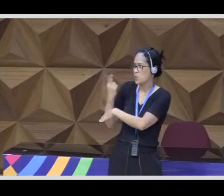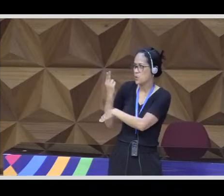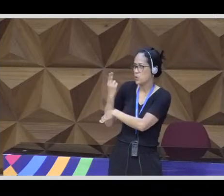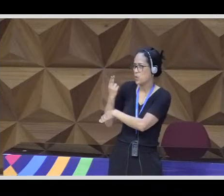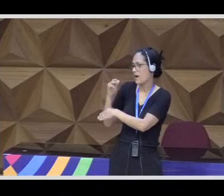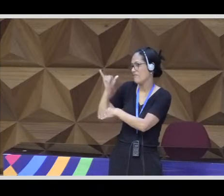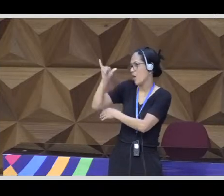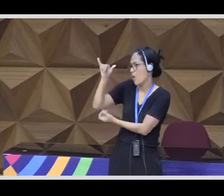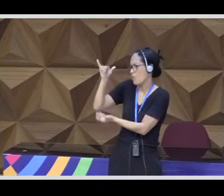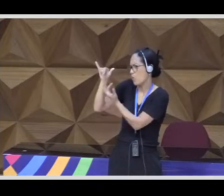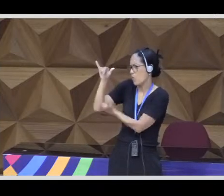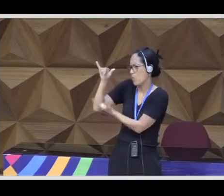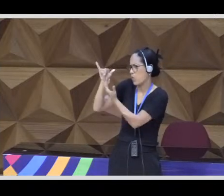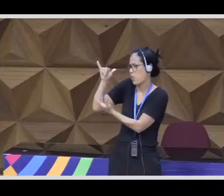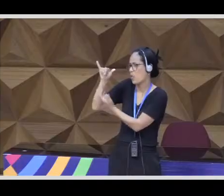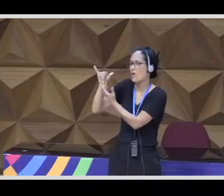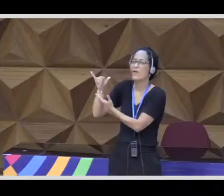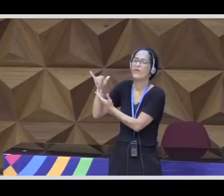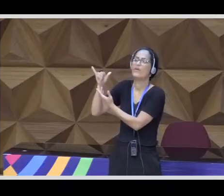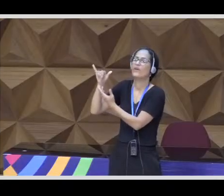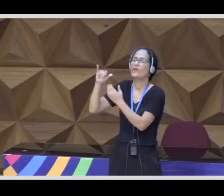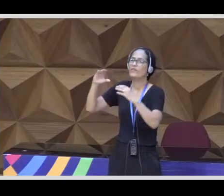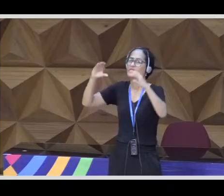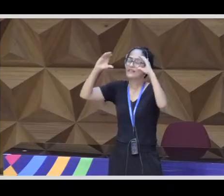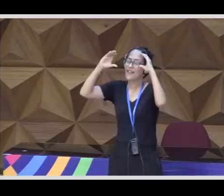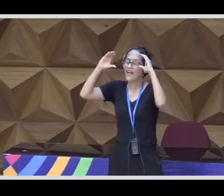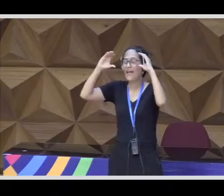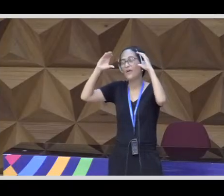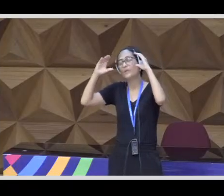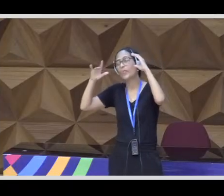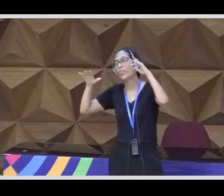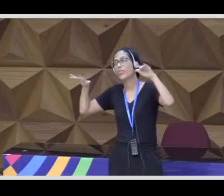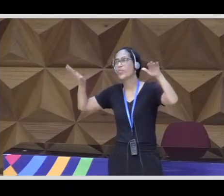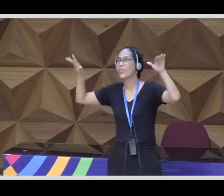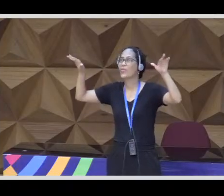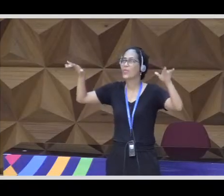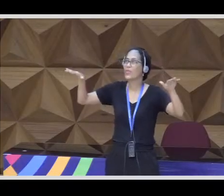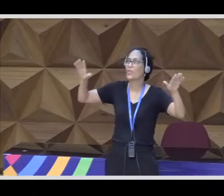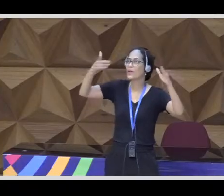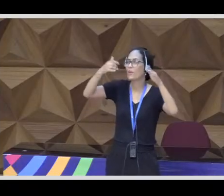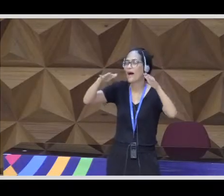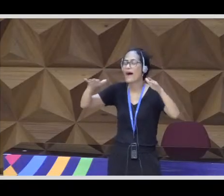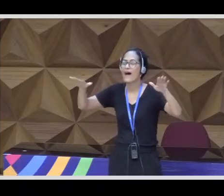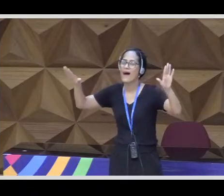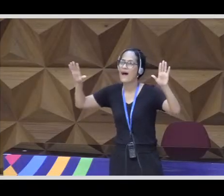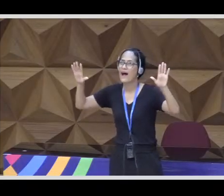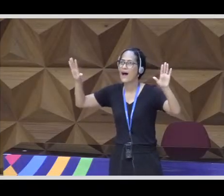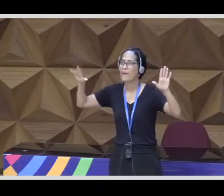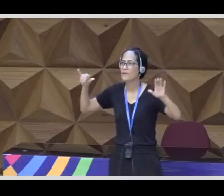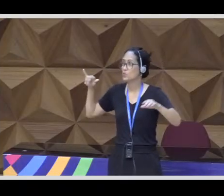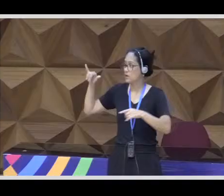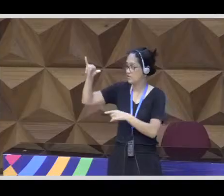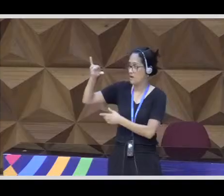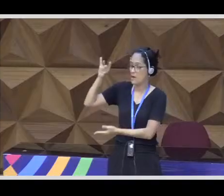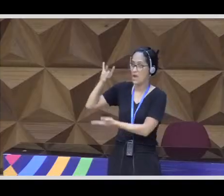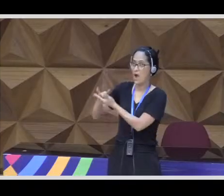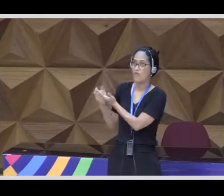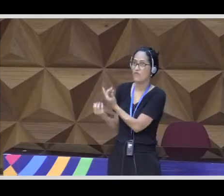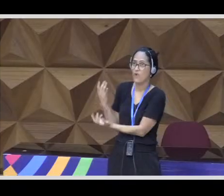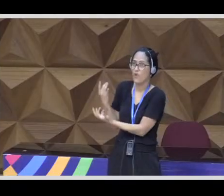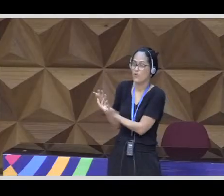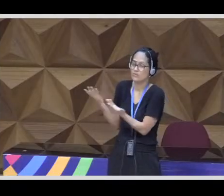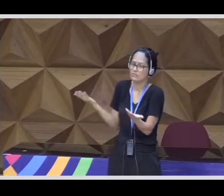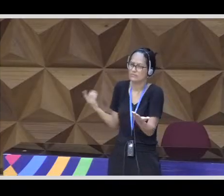dolphins and it's all nice. So there's that link between the real